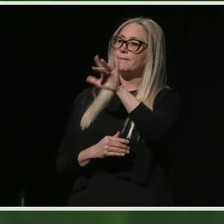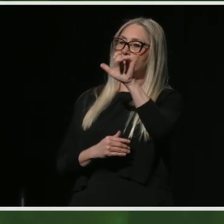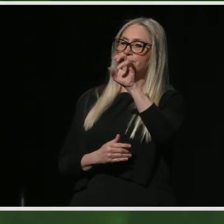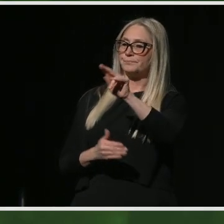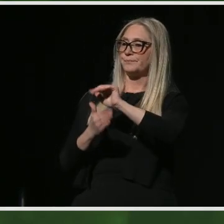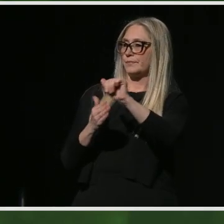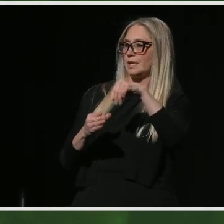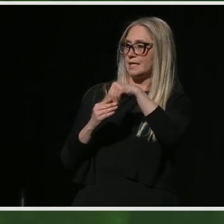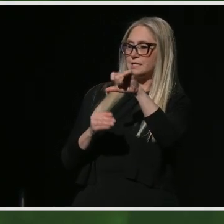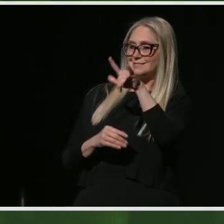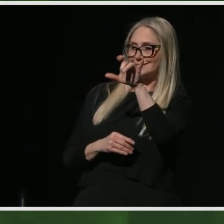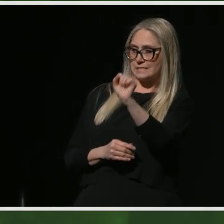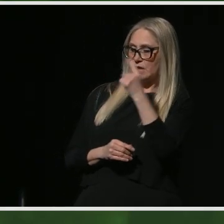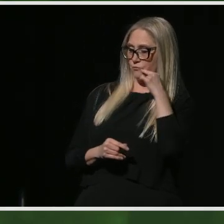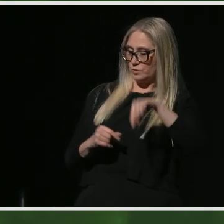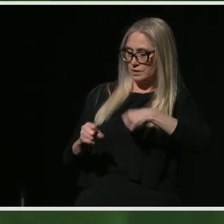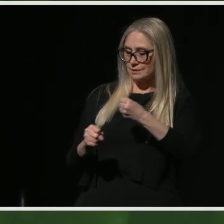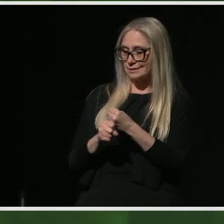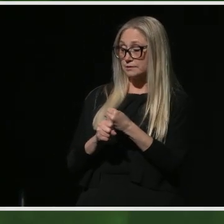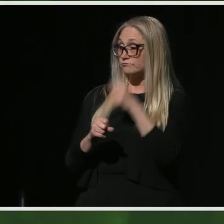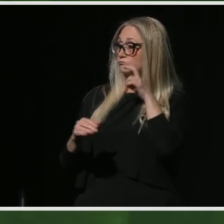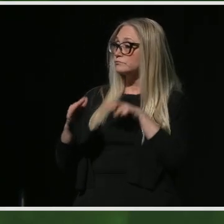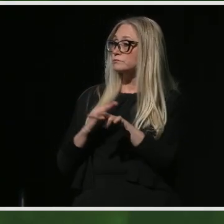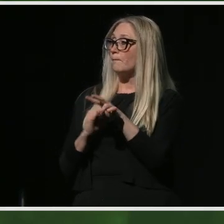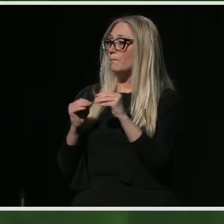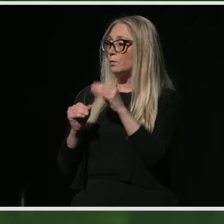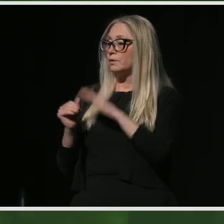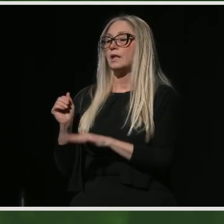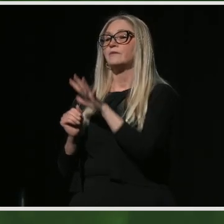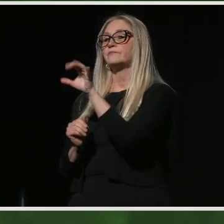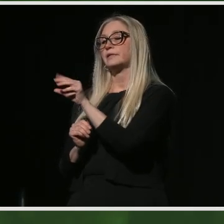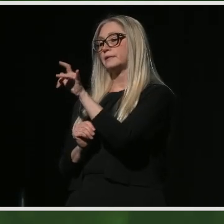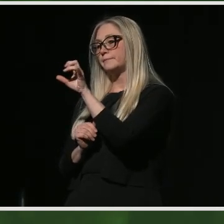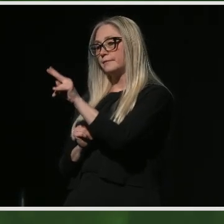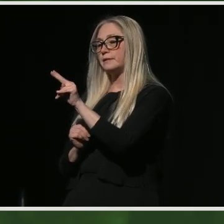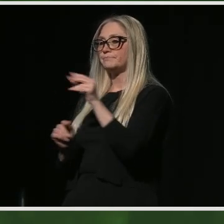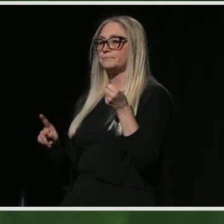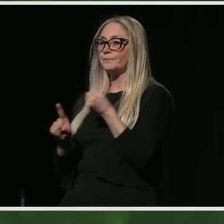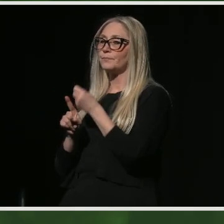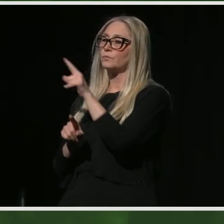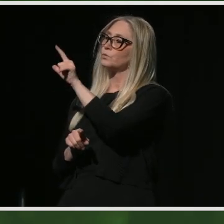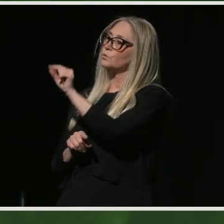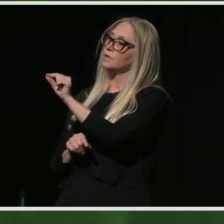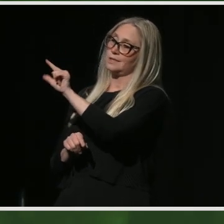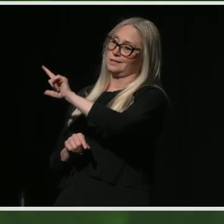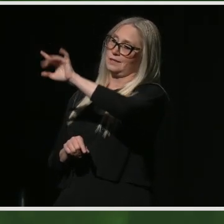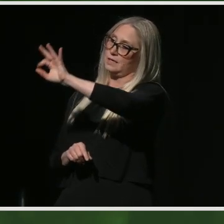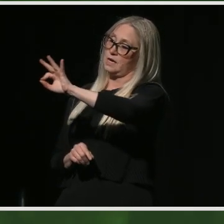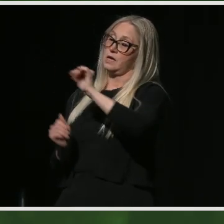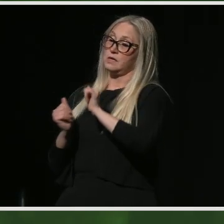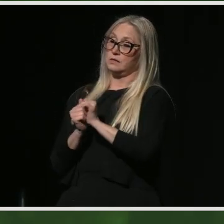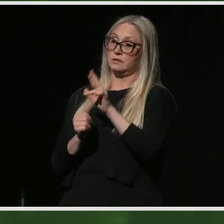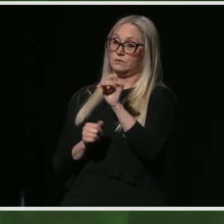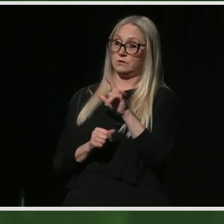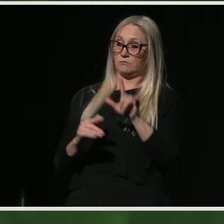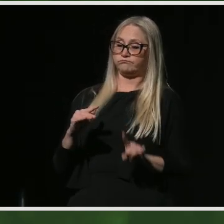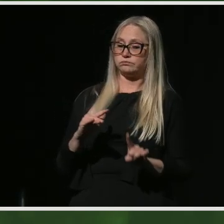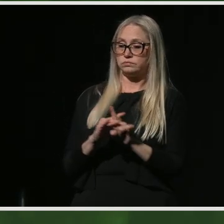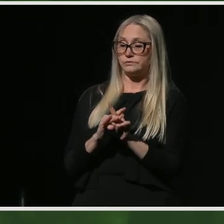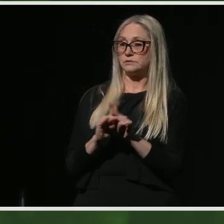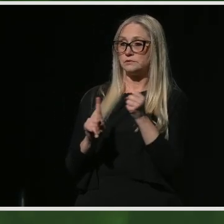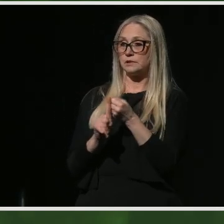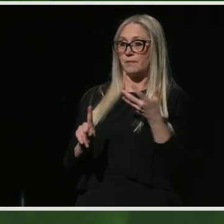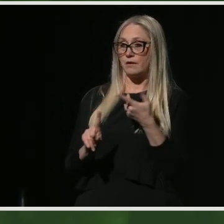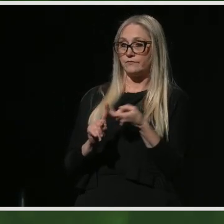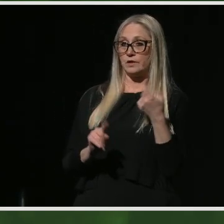this year and projected to do over $50 million by 2029. With our retail presence expanding from 1,500